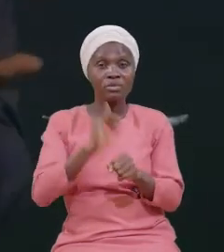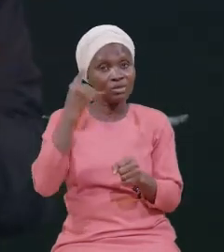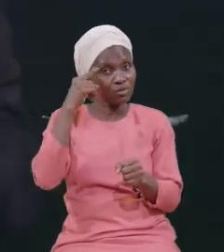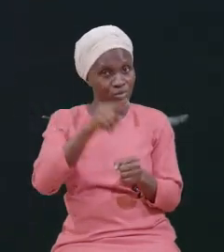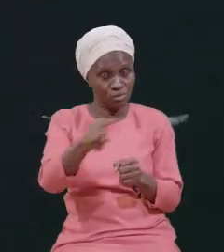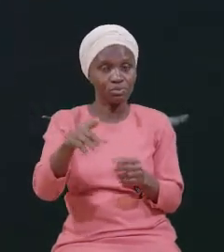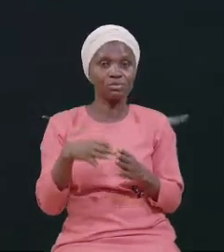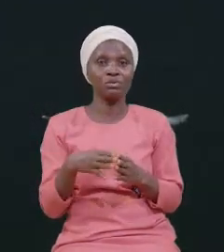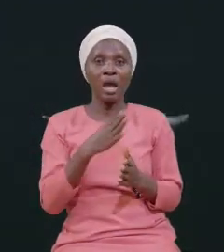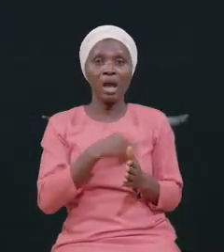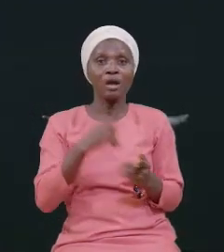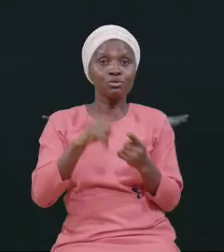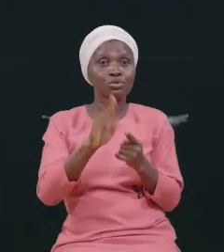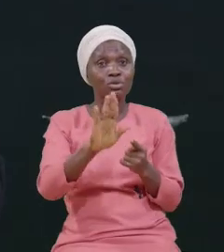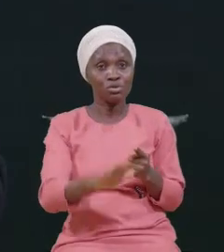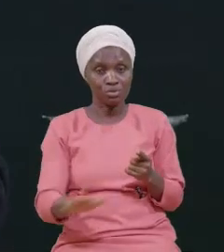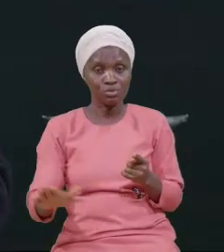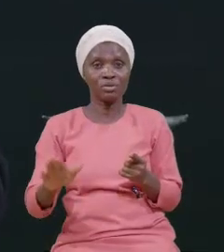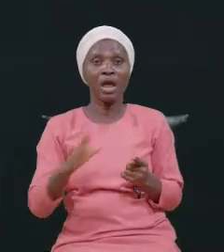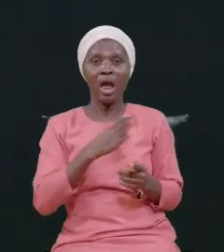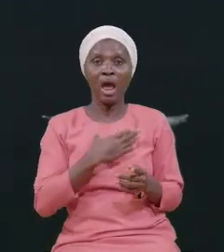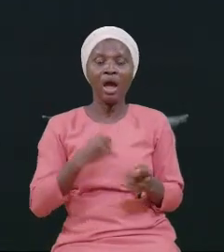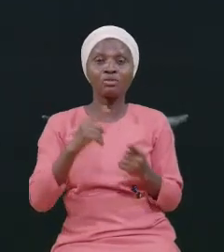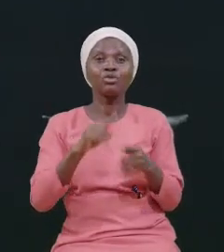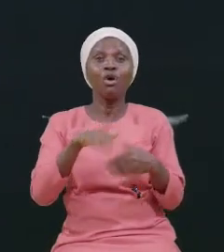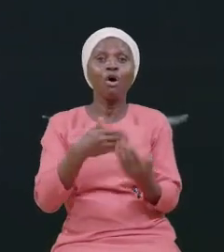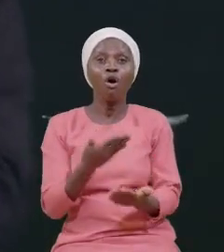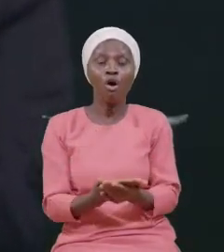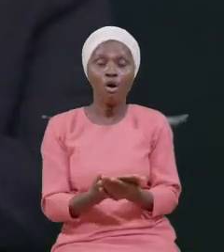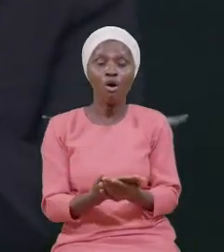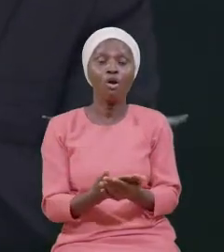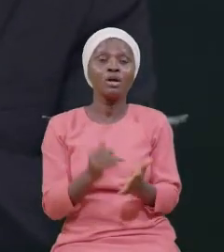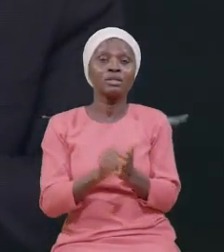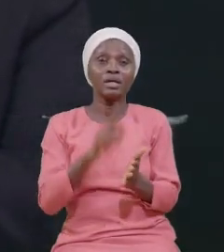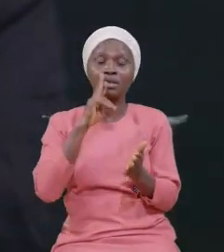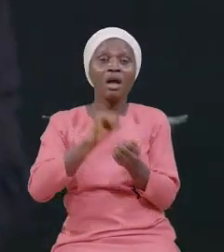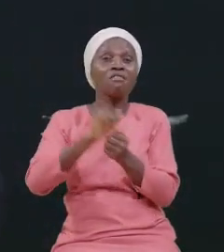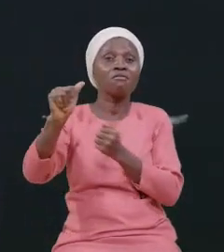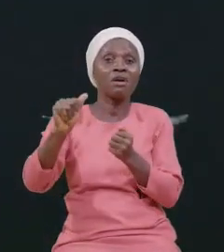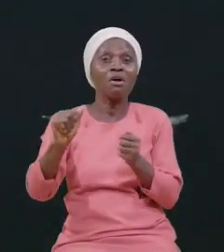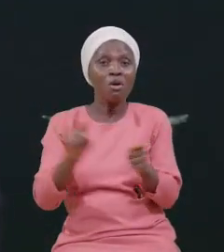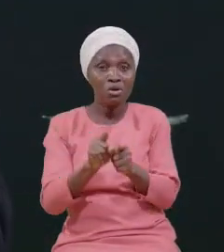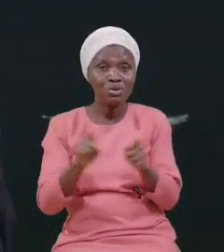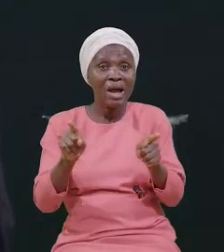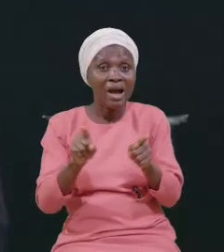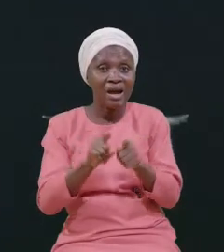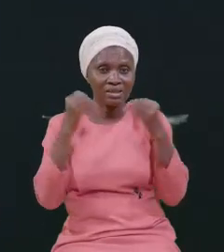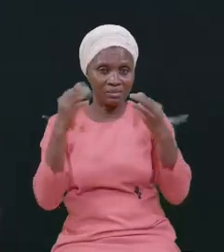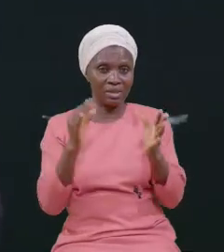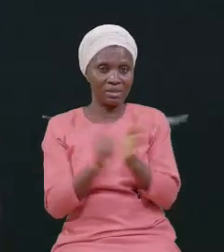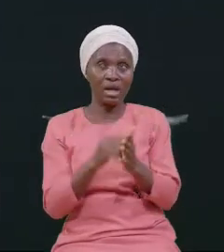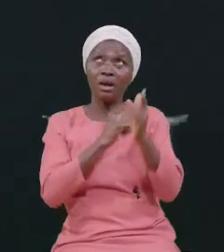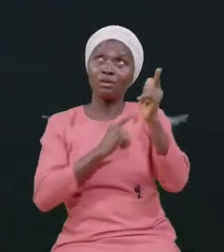your children and to all that are far off, even as many as the Lord our